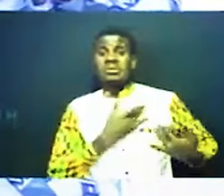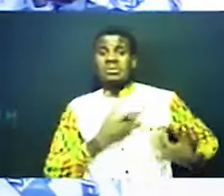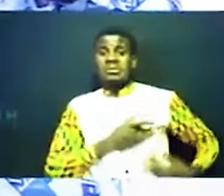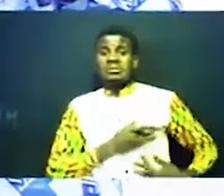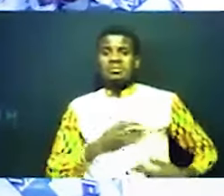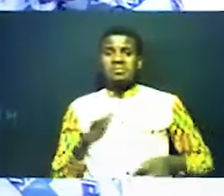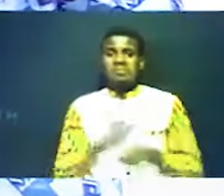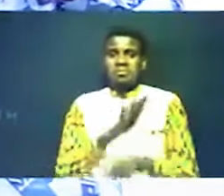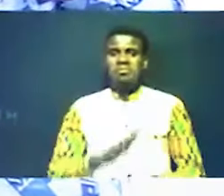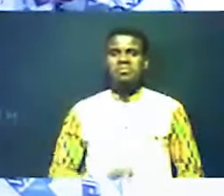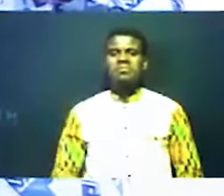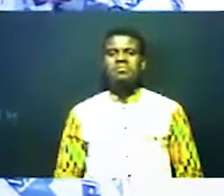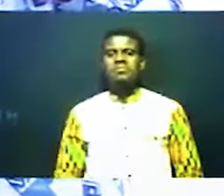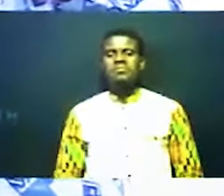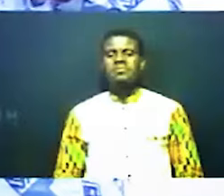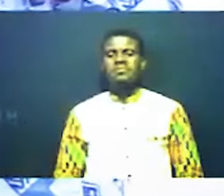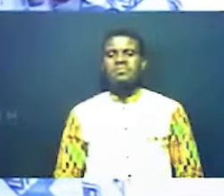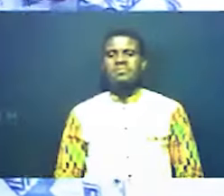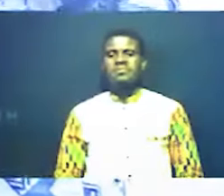of.